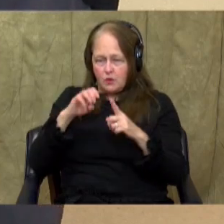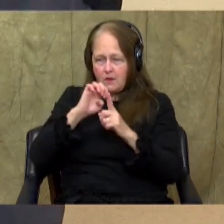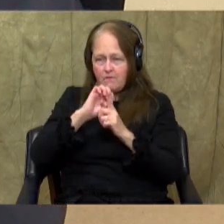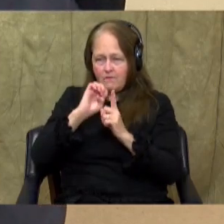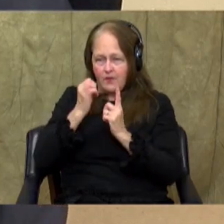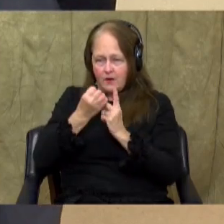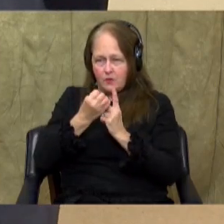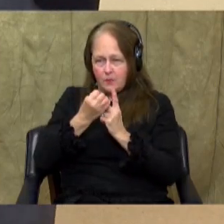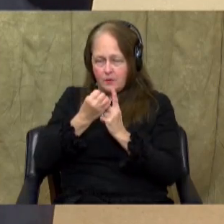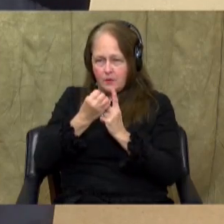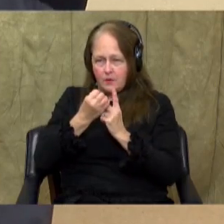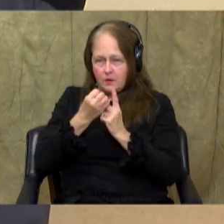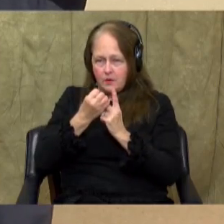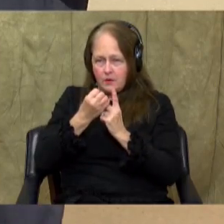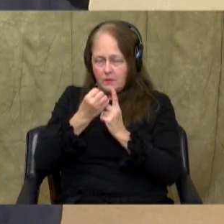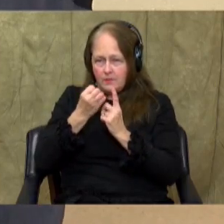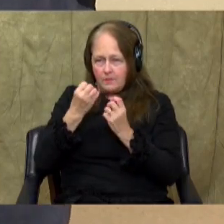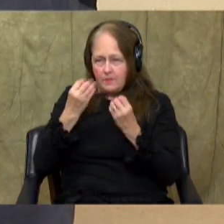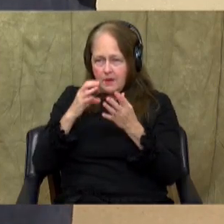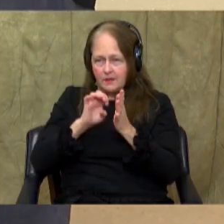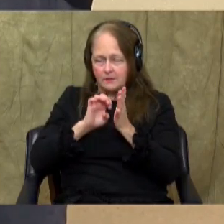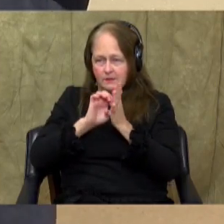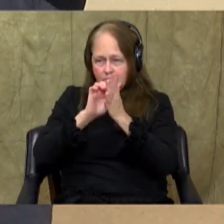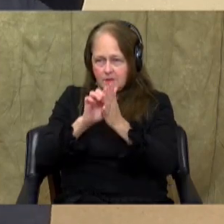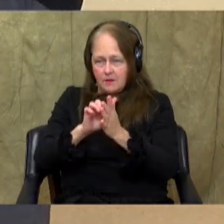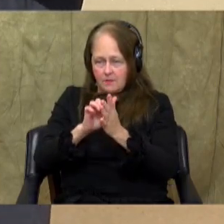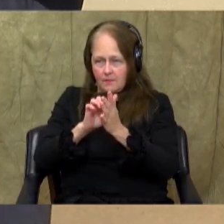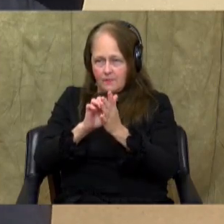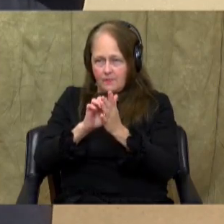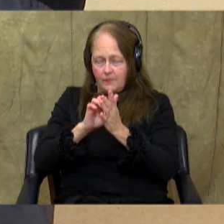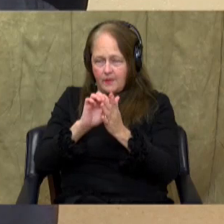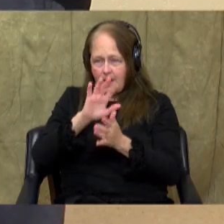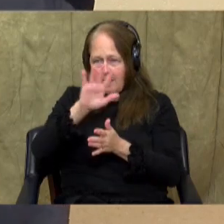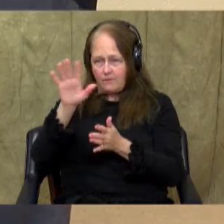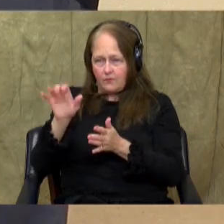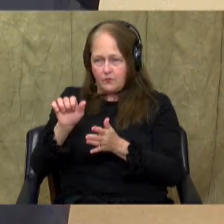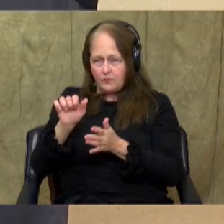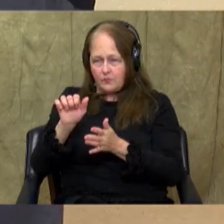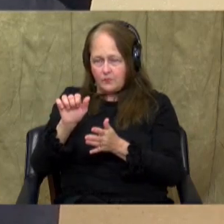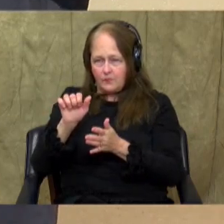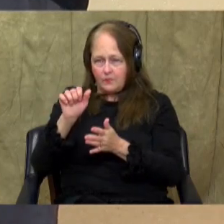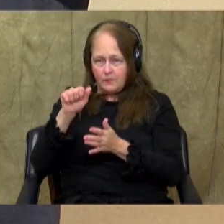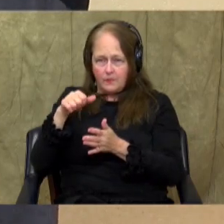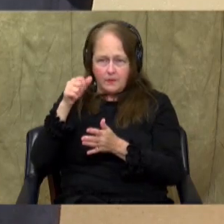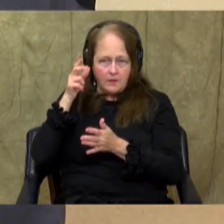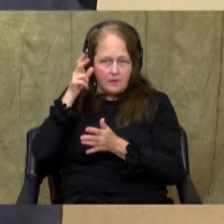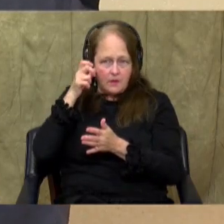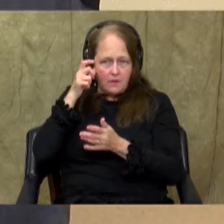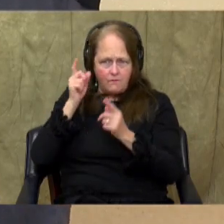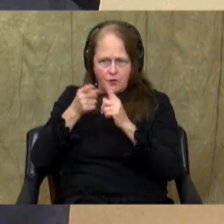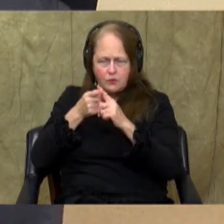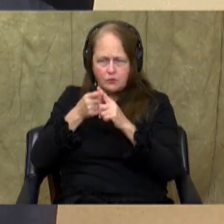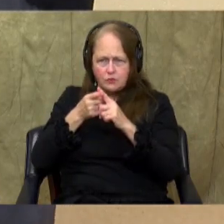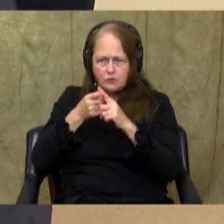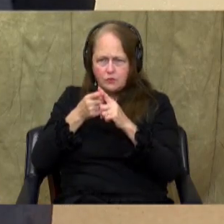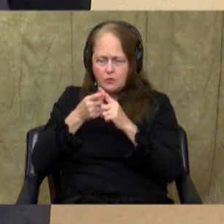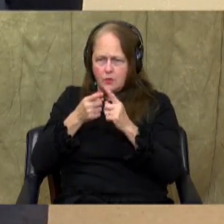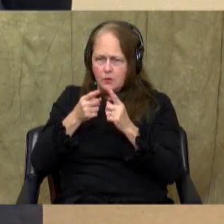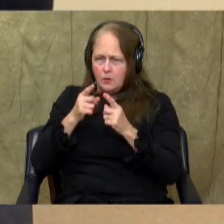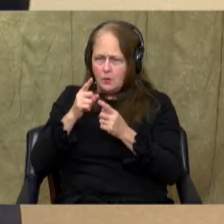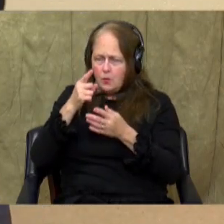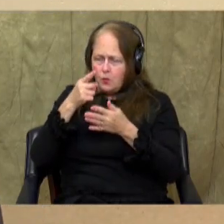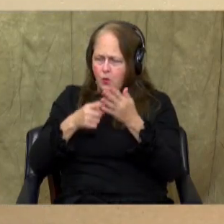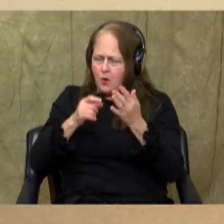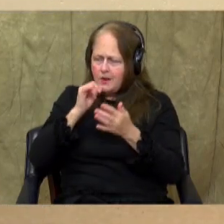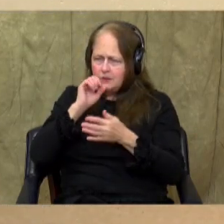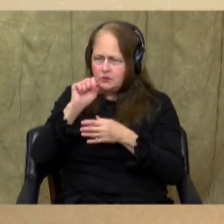see many examples of that in Sub-Saharan Africa. But I can already hear the first question. Your first question is,